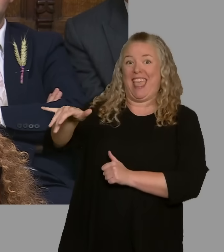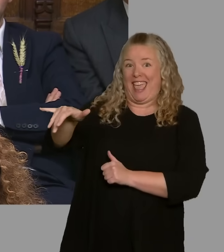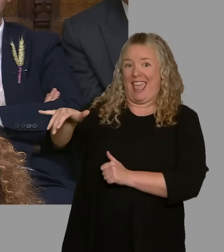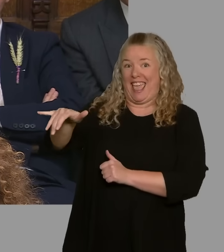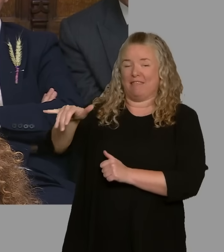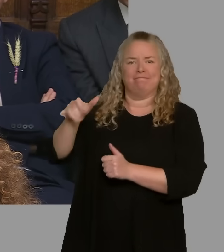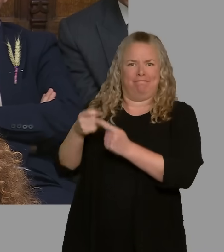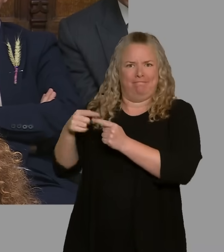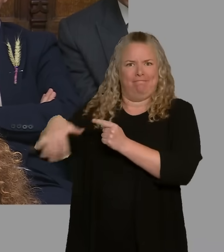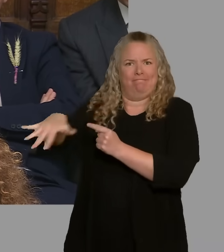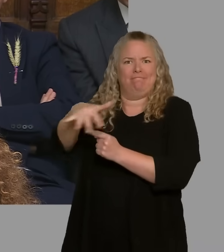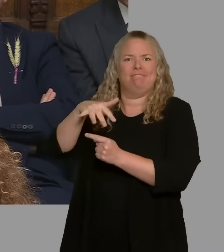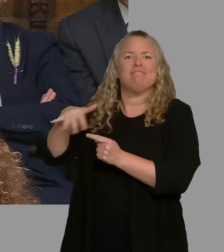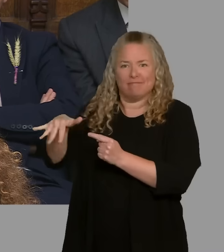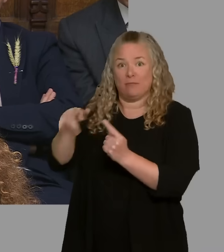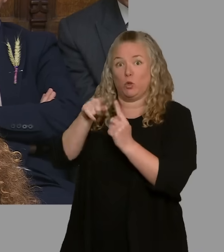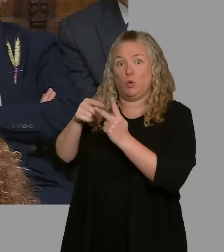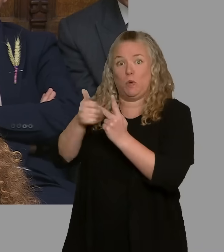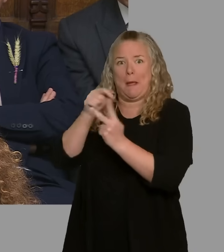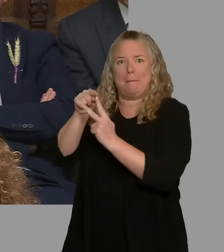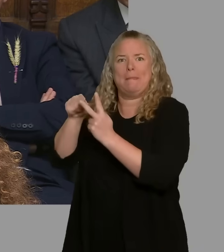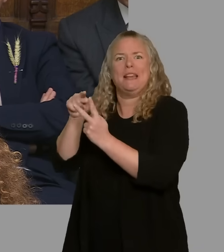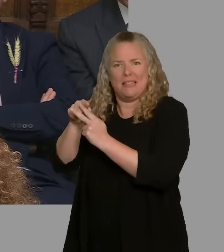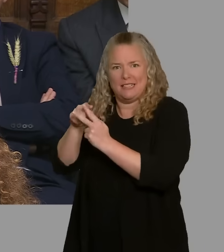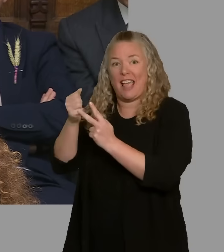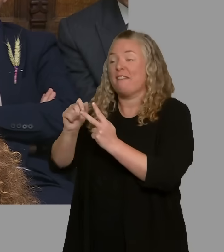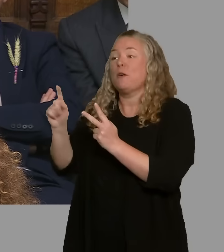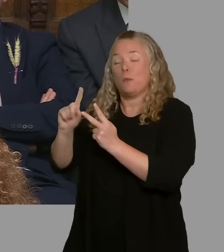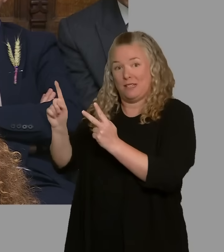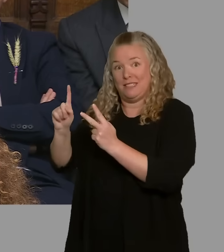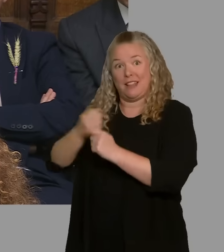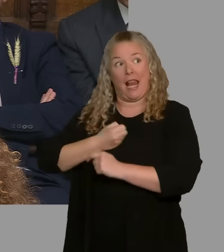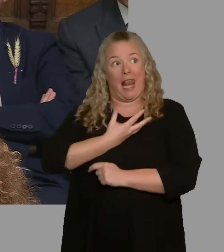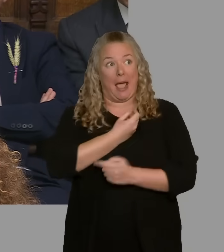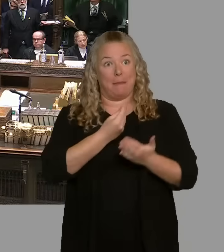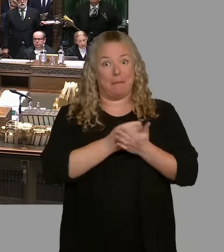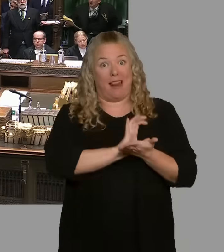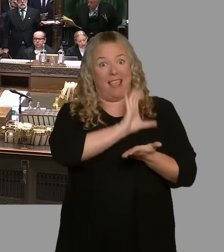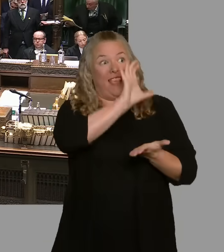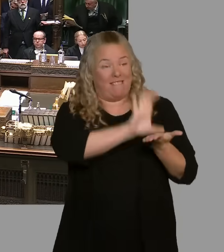how the new defence growth zones will create more jobs across Wales and beyond?